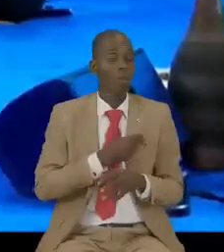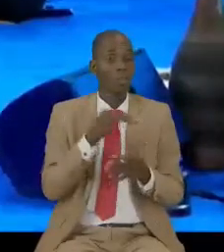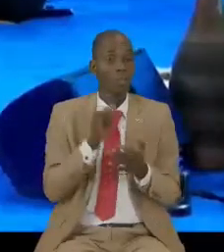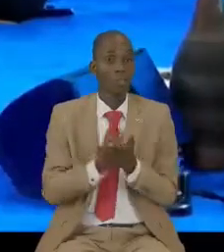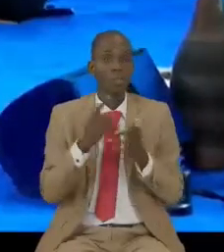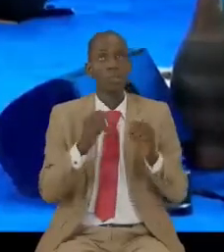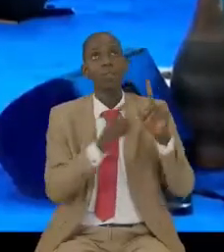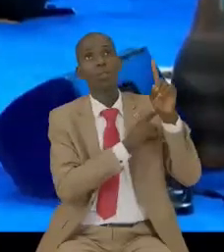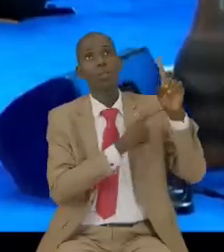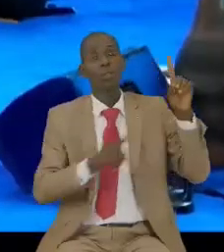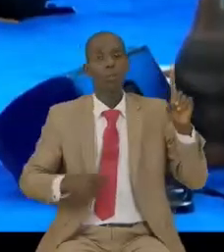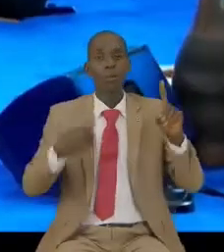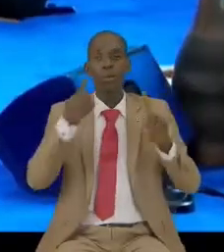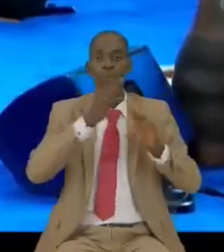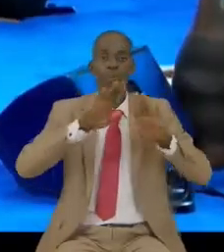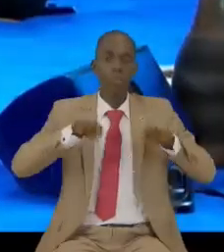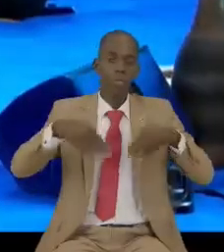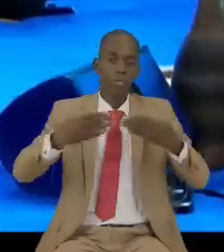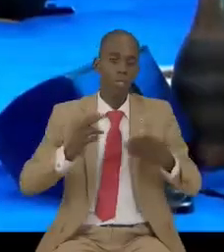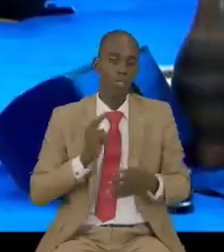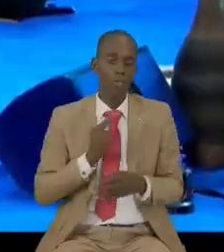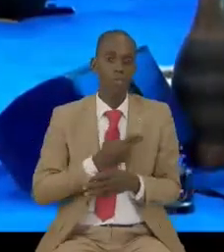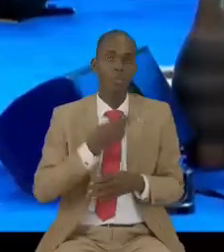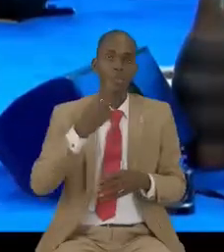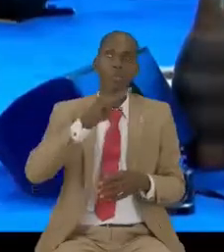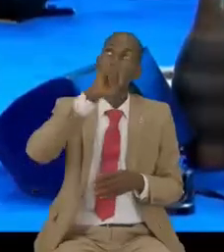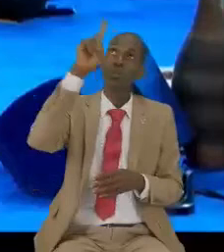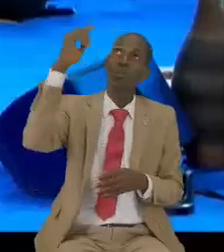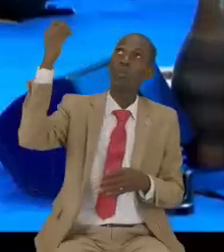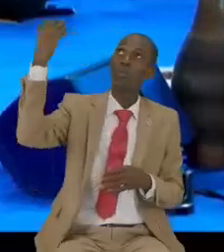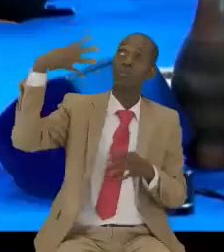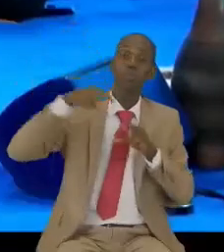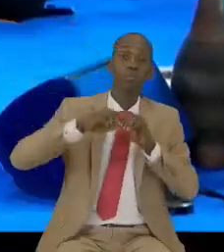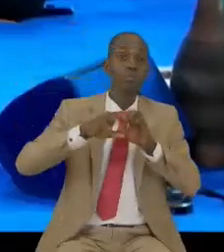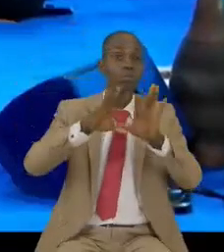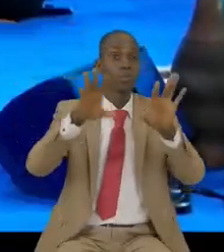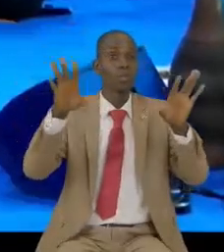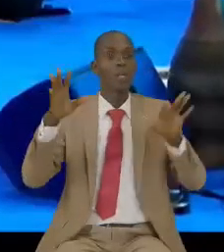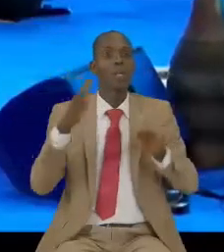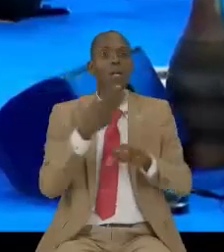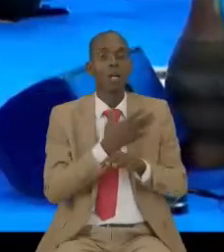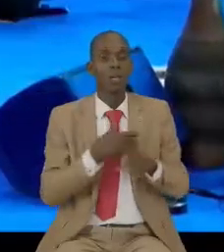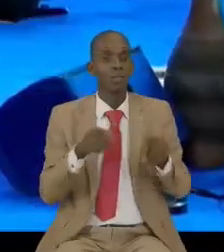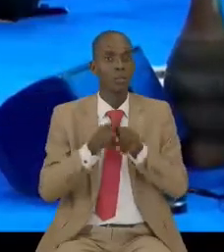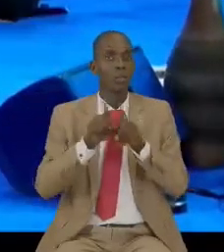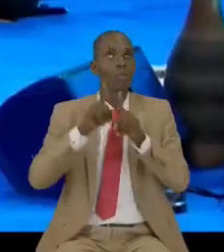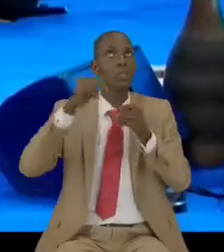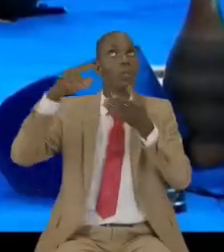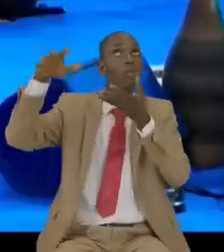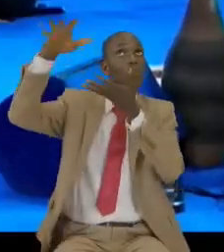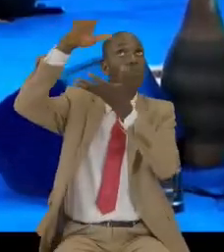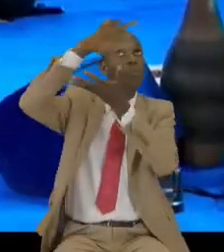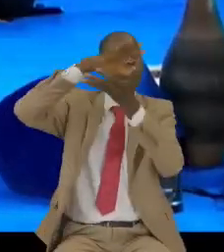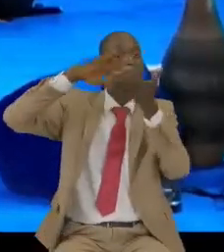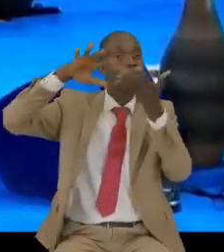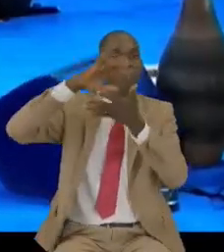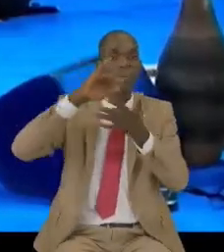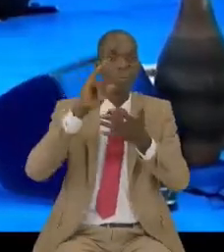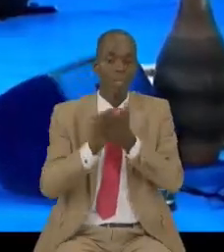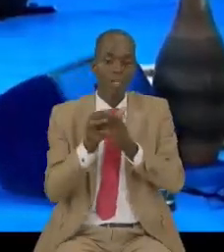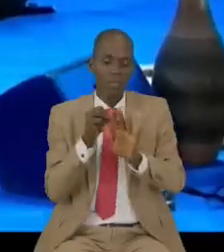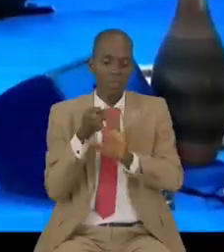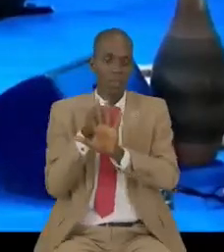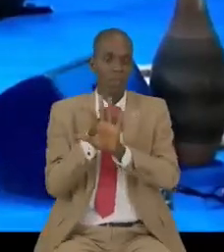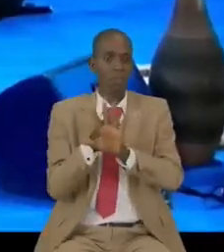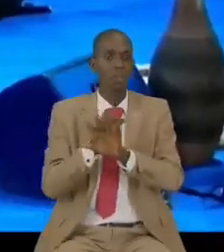gives us the sunshine as well as the cloud that shields us